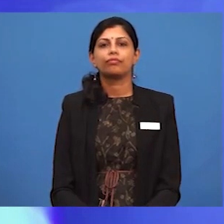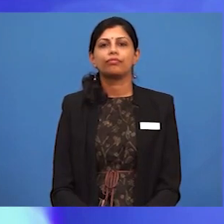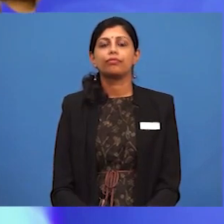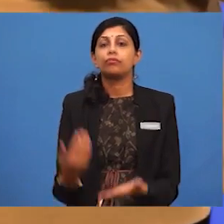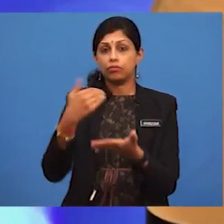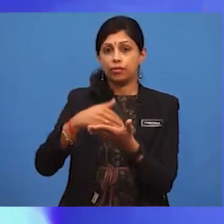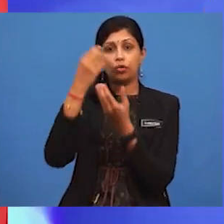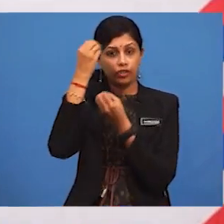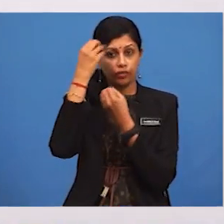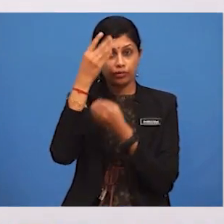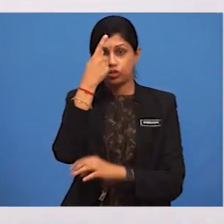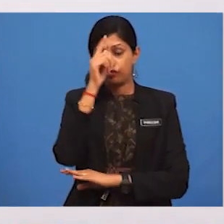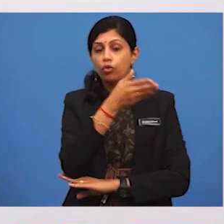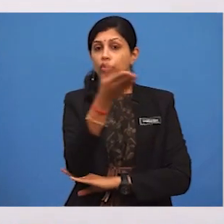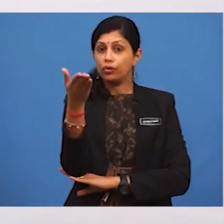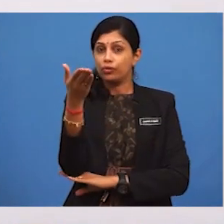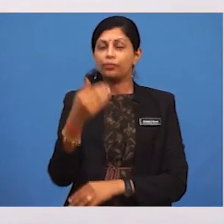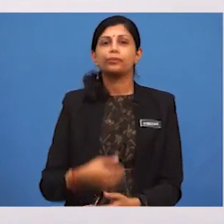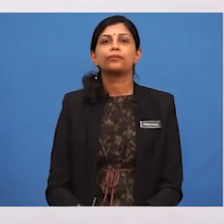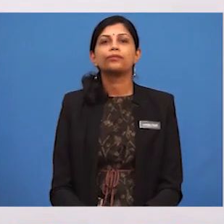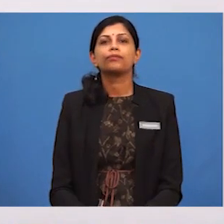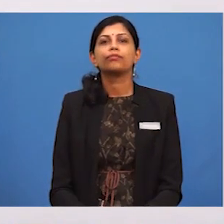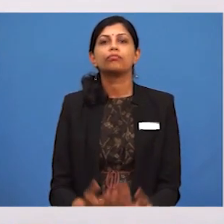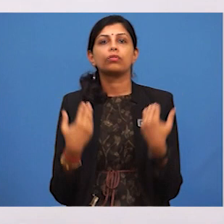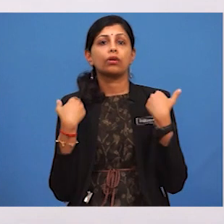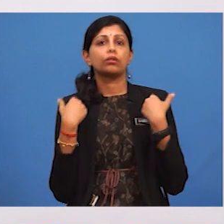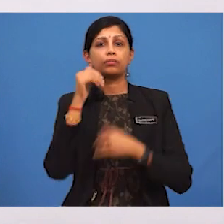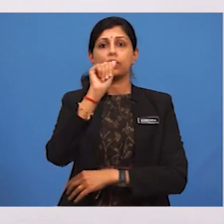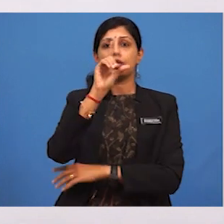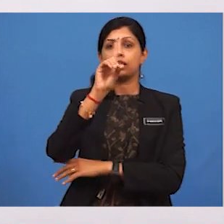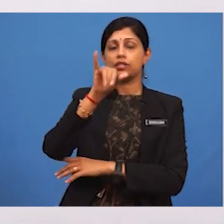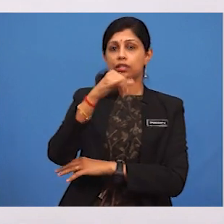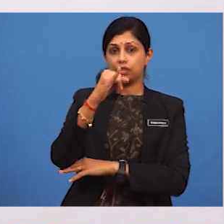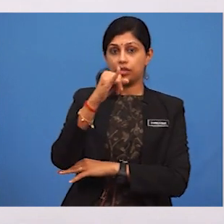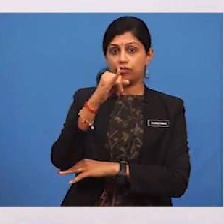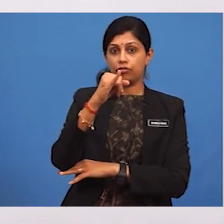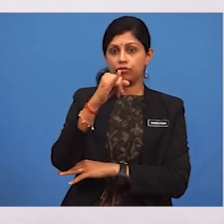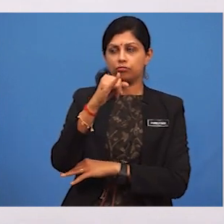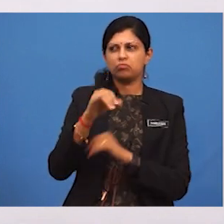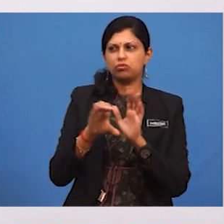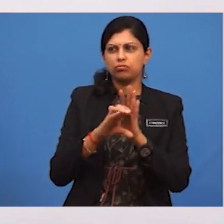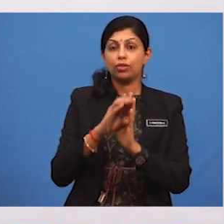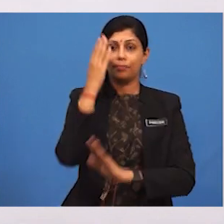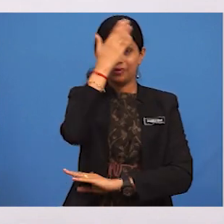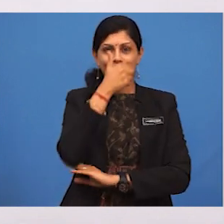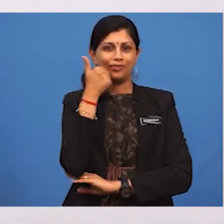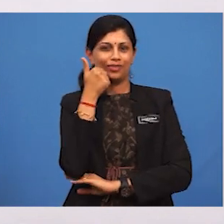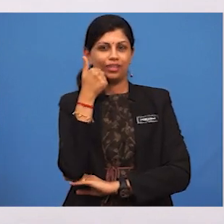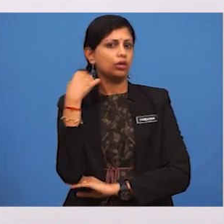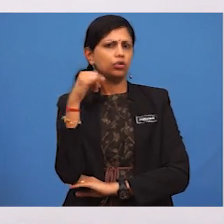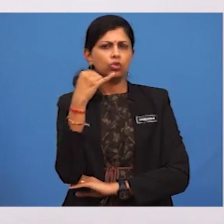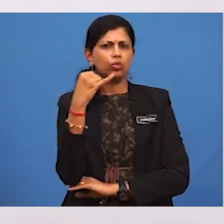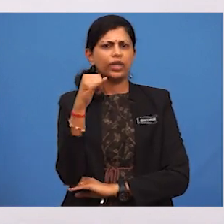information. There are some adjectives like beautiful, which cannot be changed to beautifuler